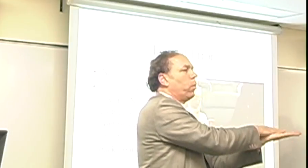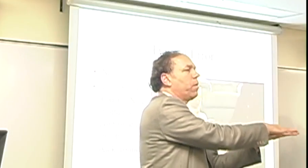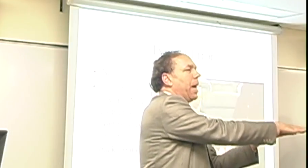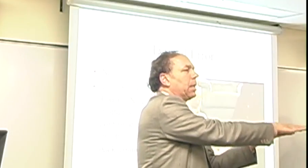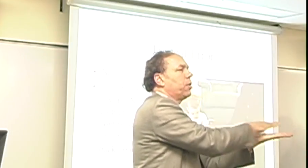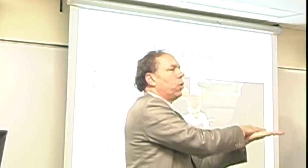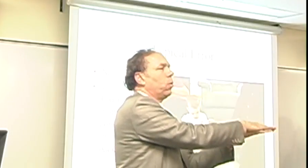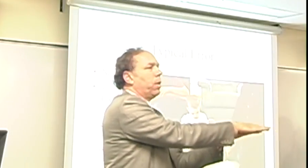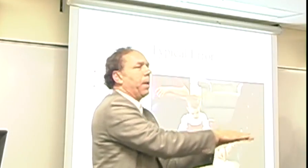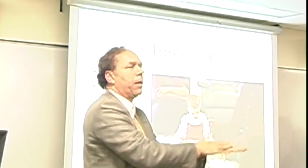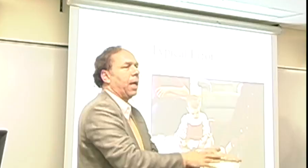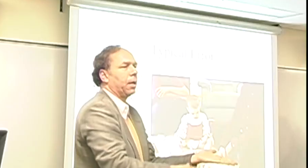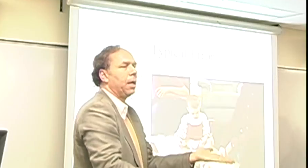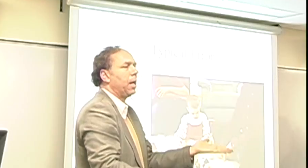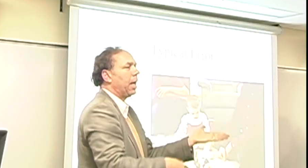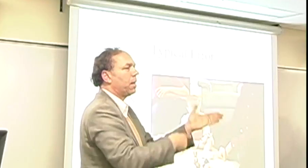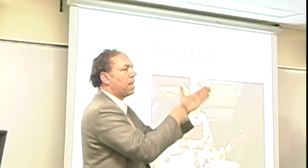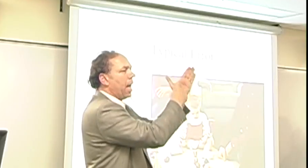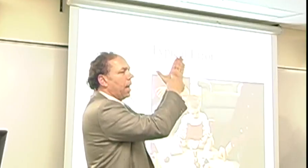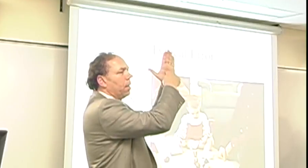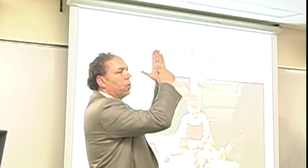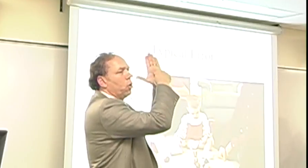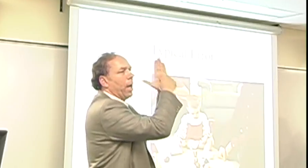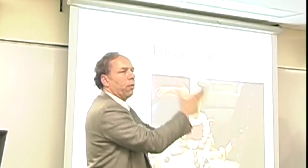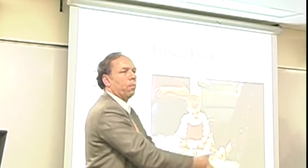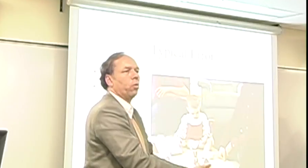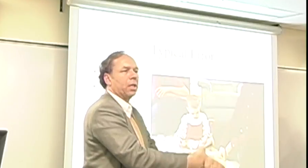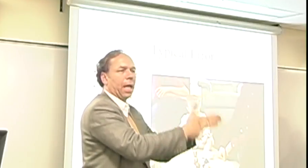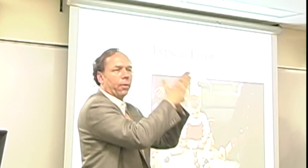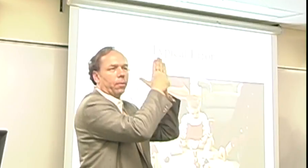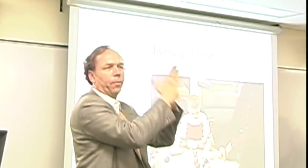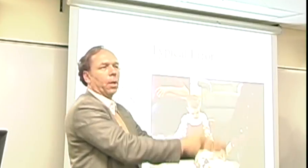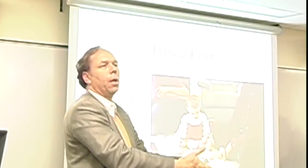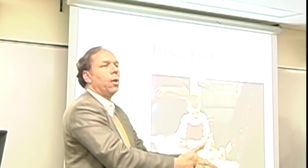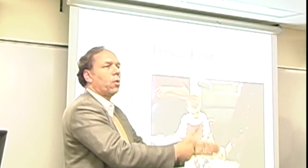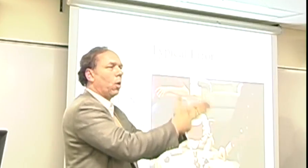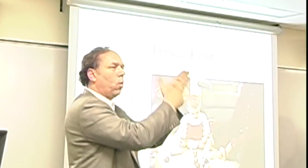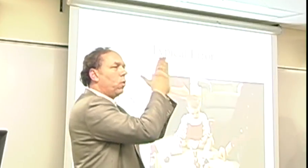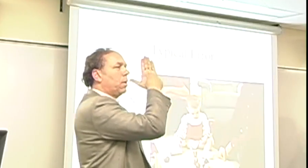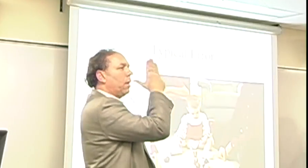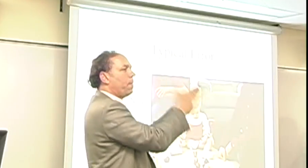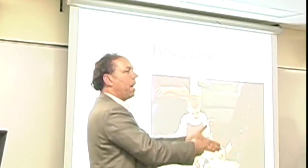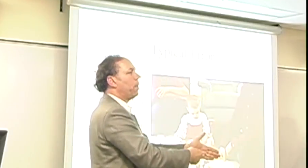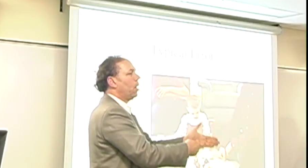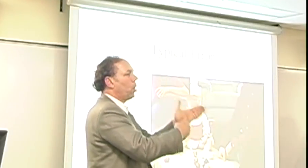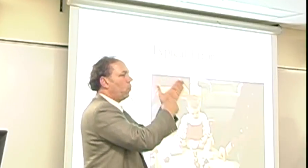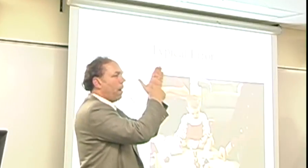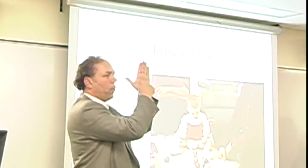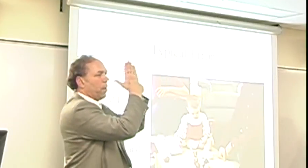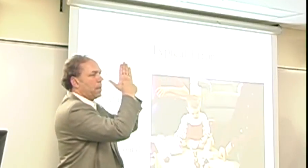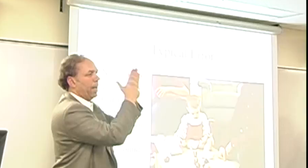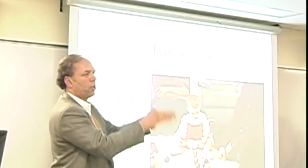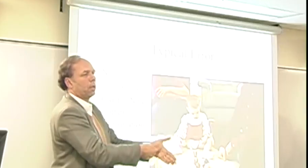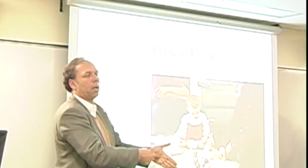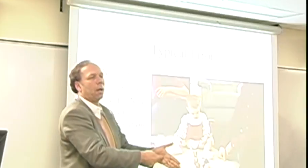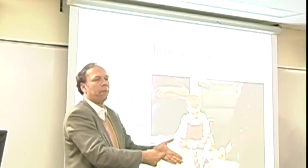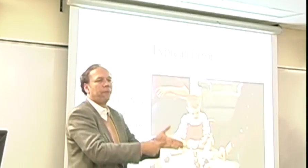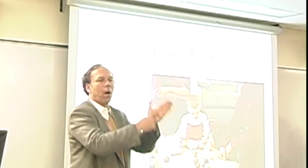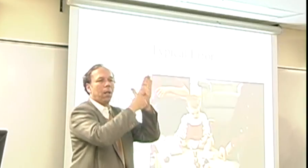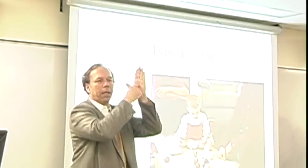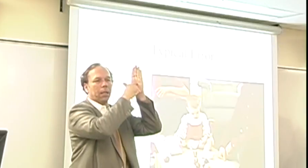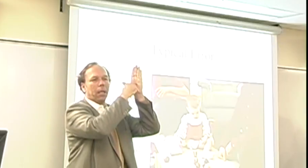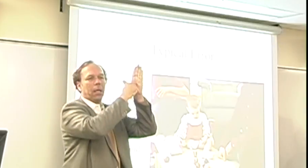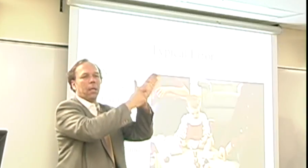rotates with respect to the base hand. Instead, the two hands move together. So this might be a good representation